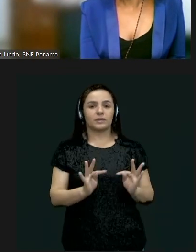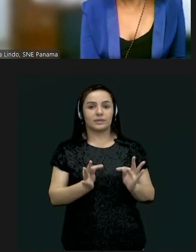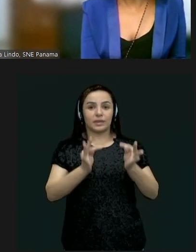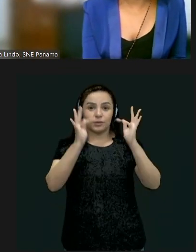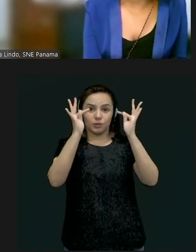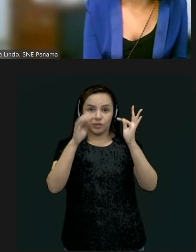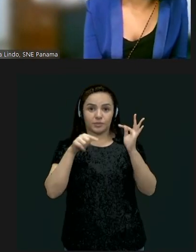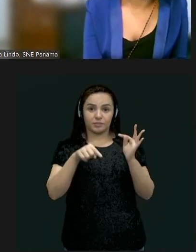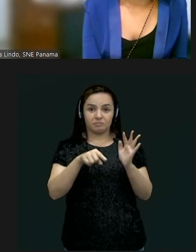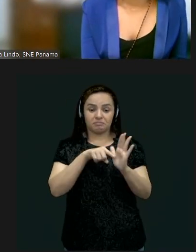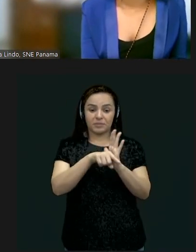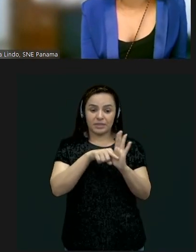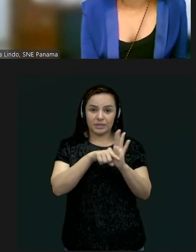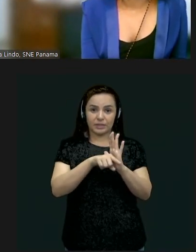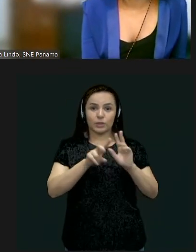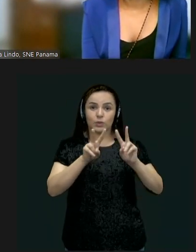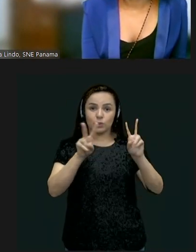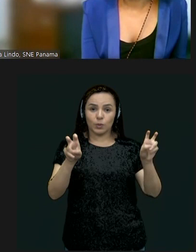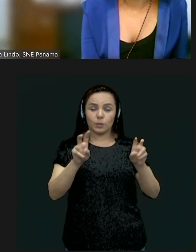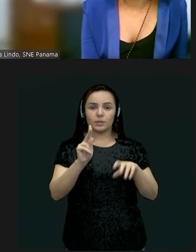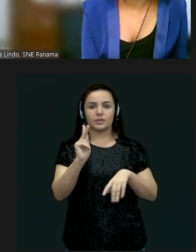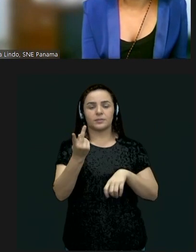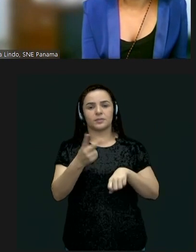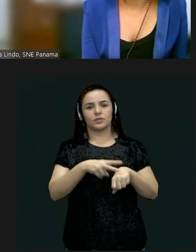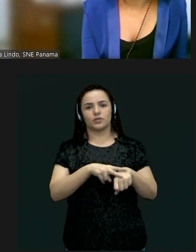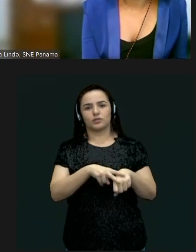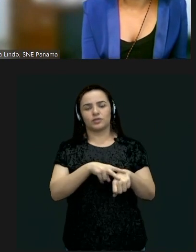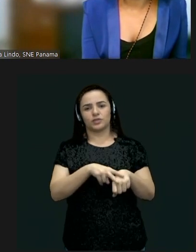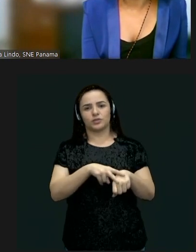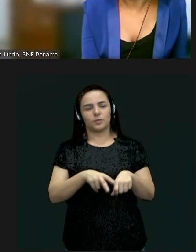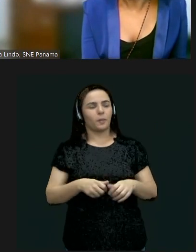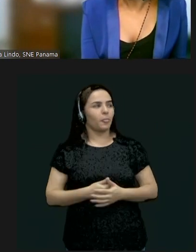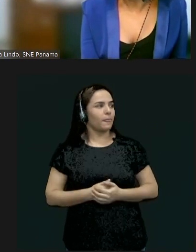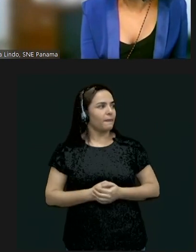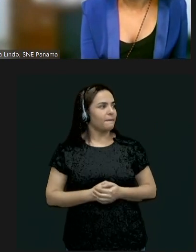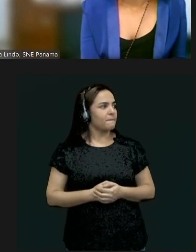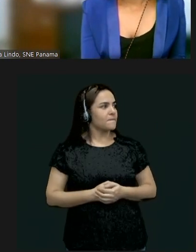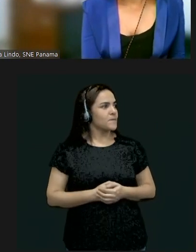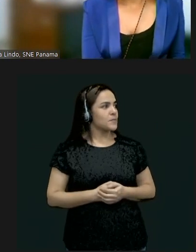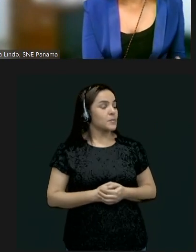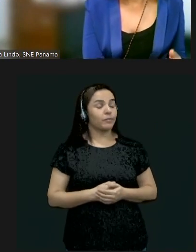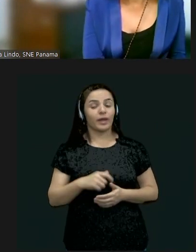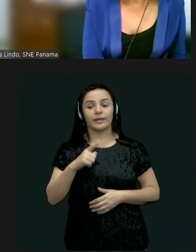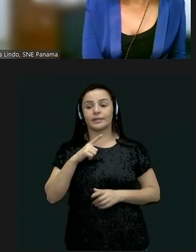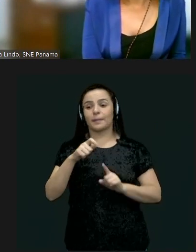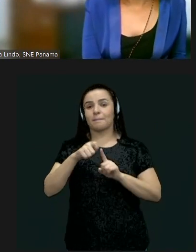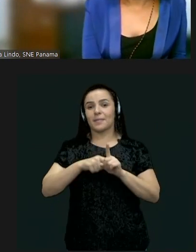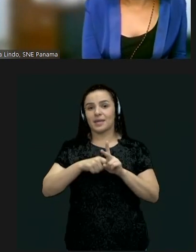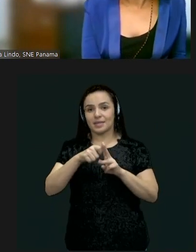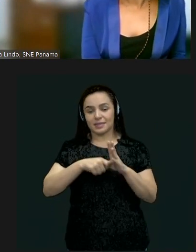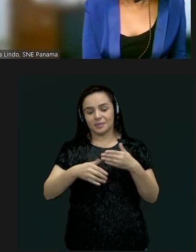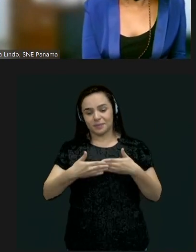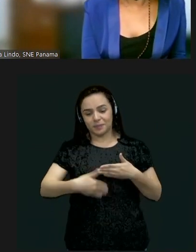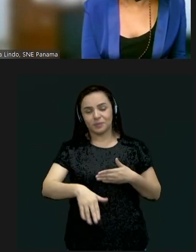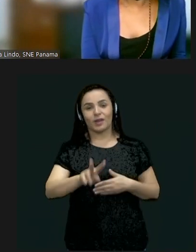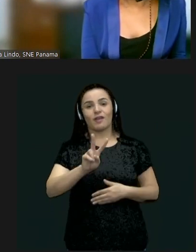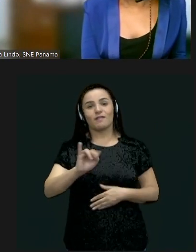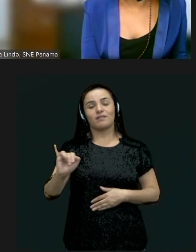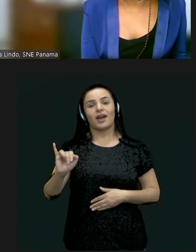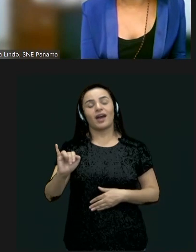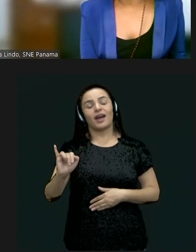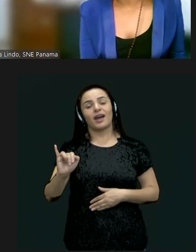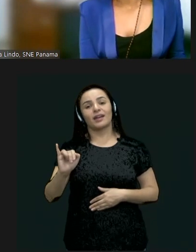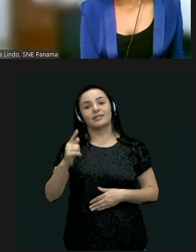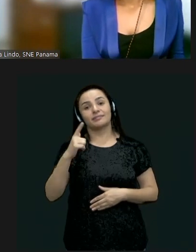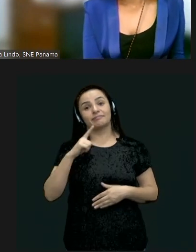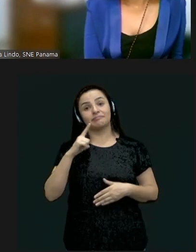green hydrogen. And yes, during the next months, we are